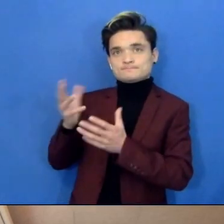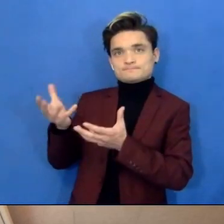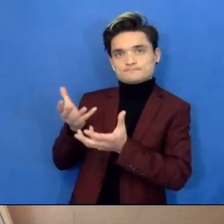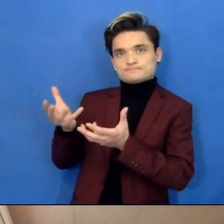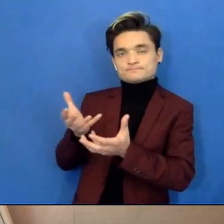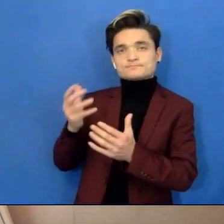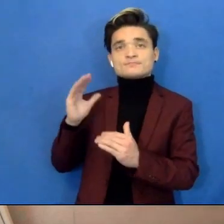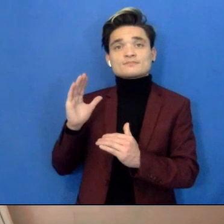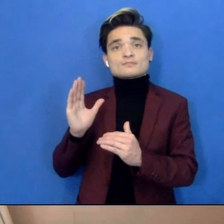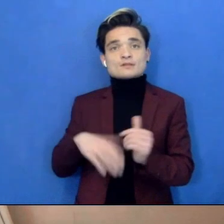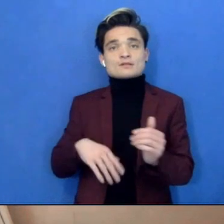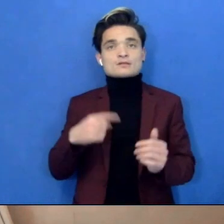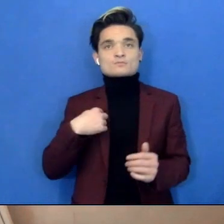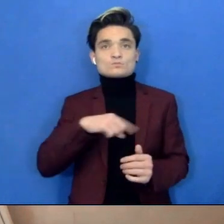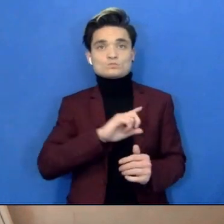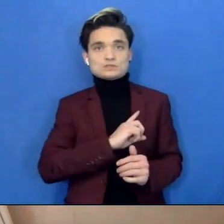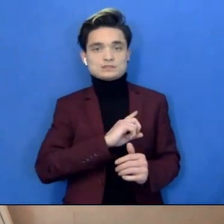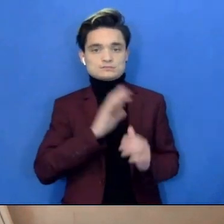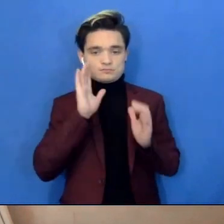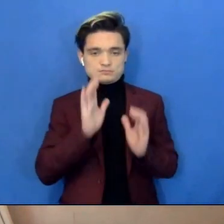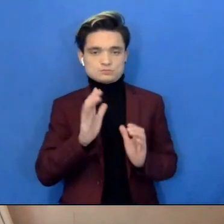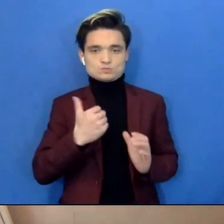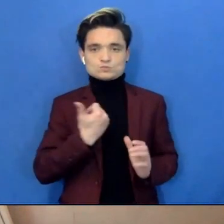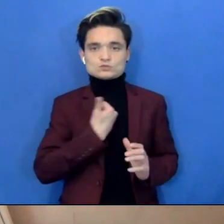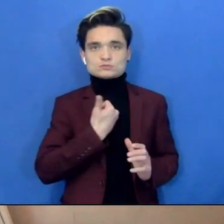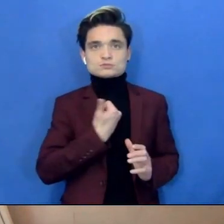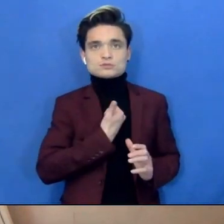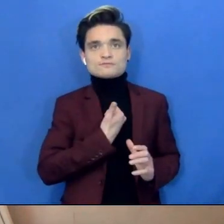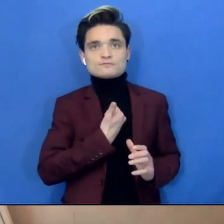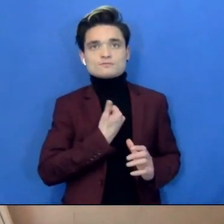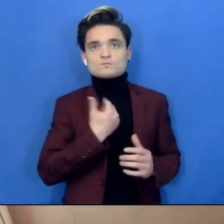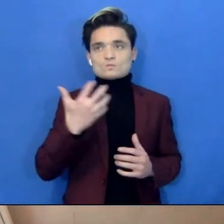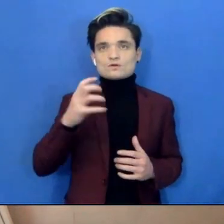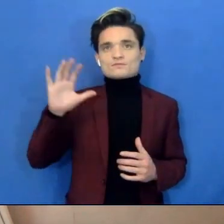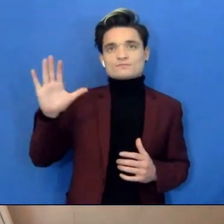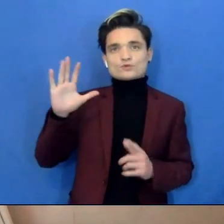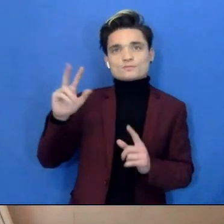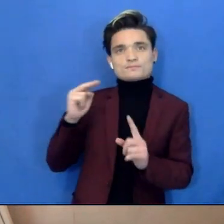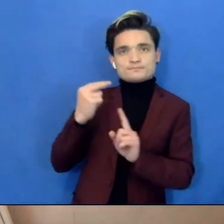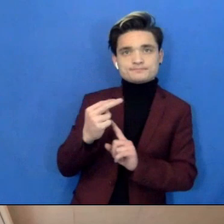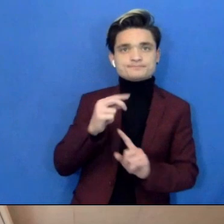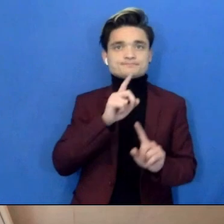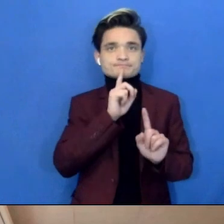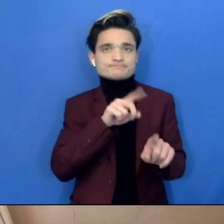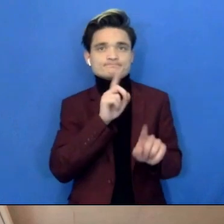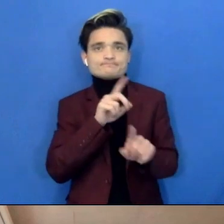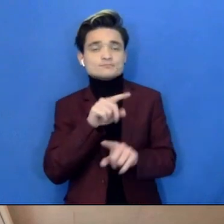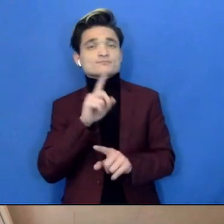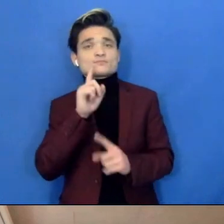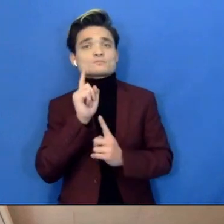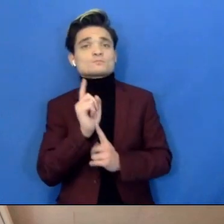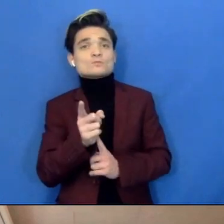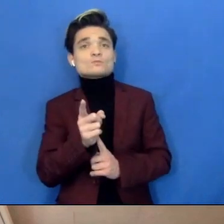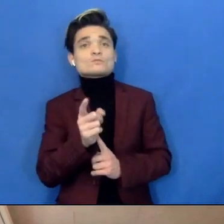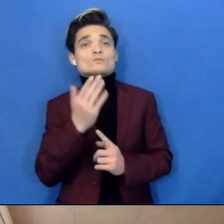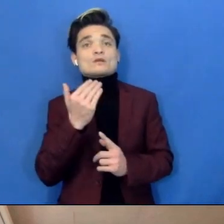can respond in the moment. And through the deep interactions, over time, we discover what the story or the structure